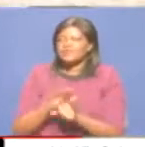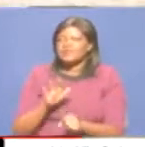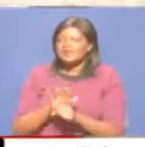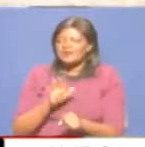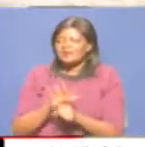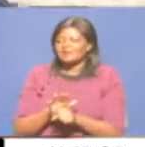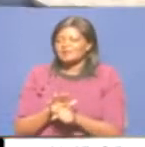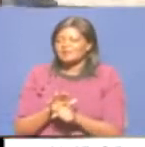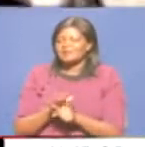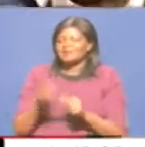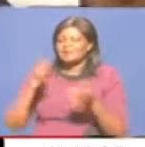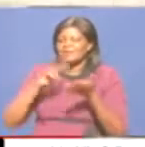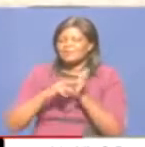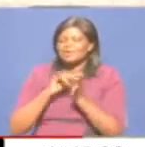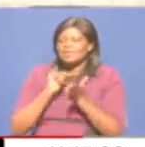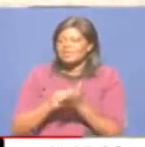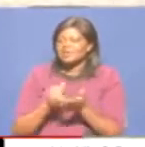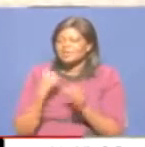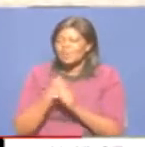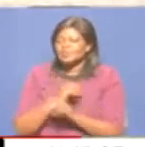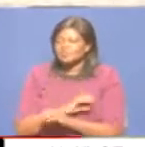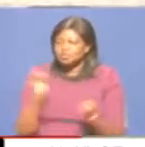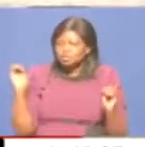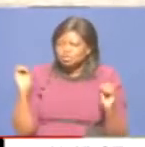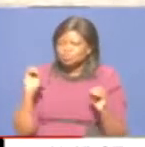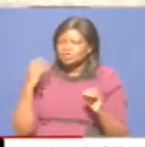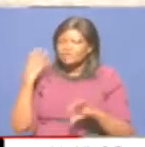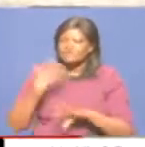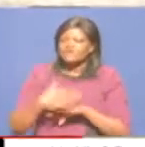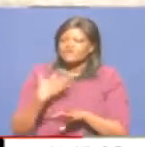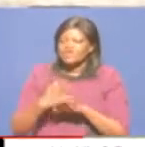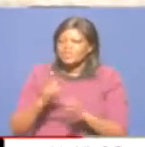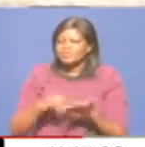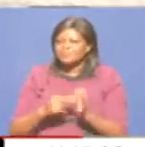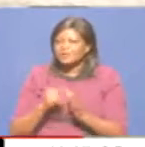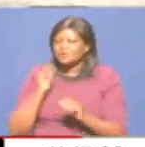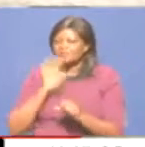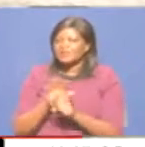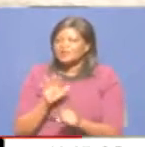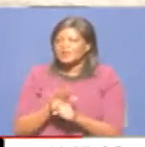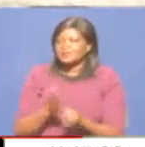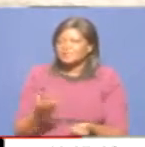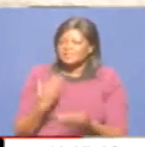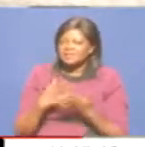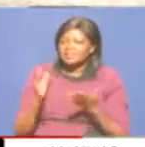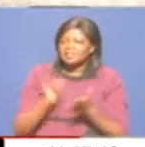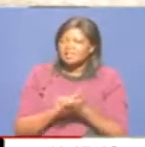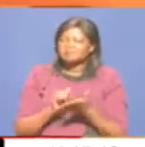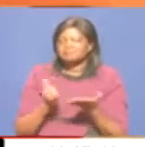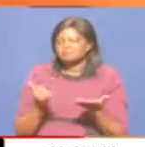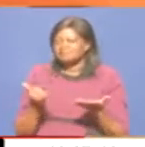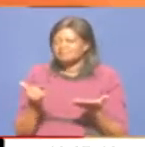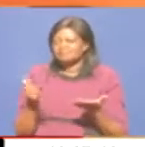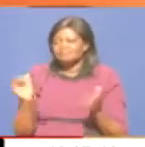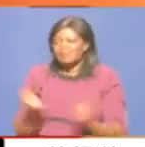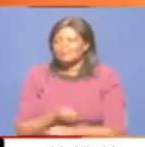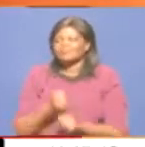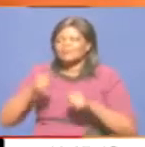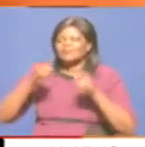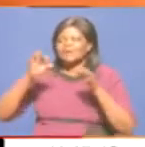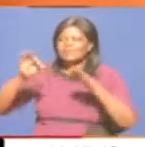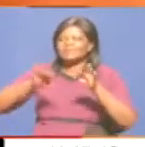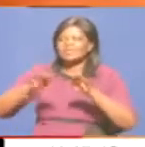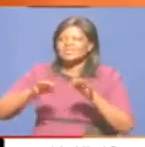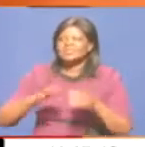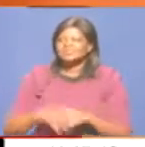projects, mm-hmm. we yes. have so many fictitious projects, we have so many things that cannot trips, be explained. Remember there's trips there are a